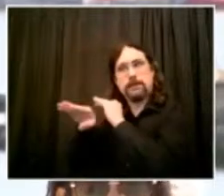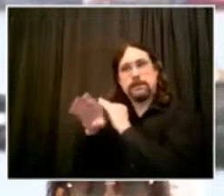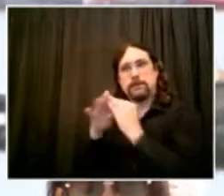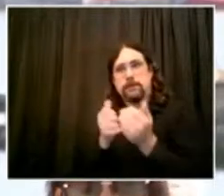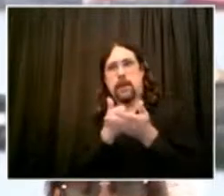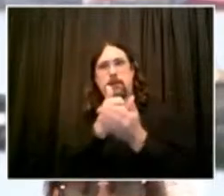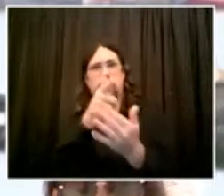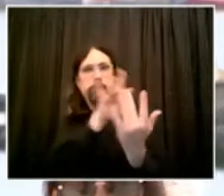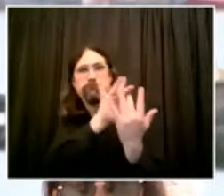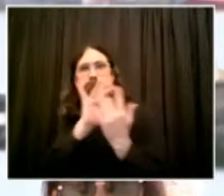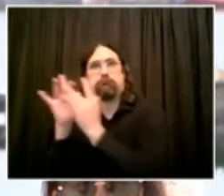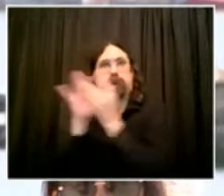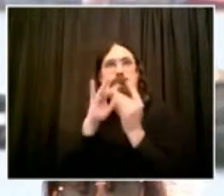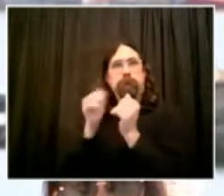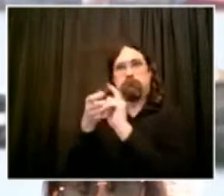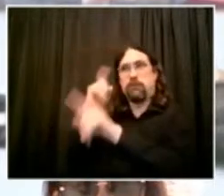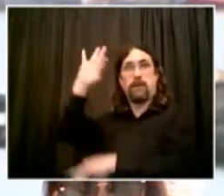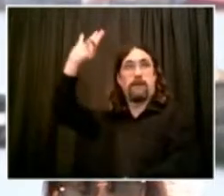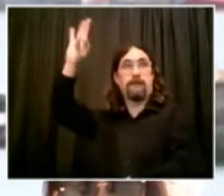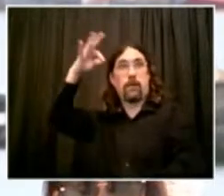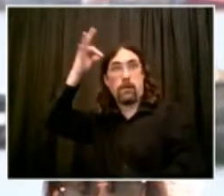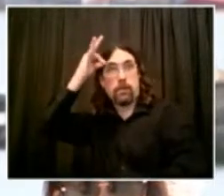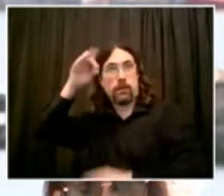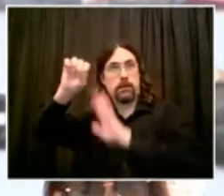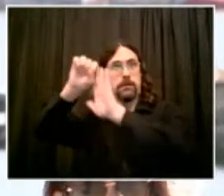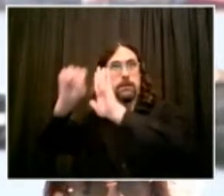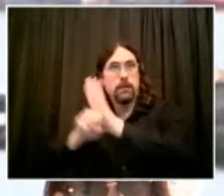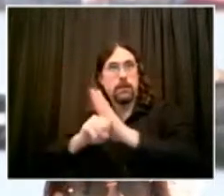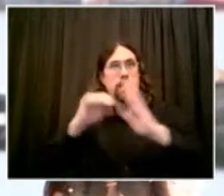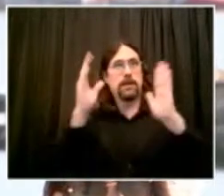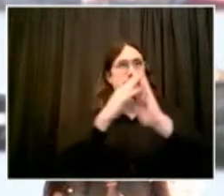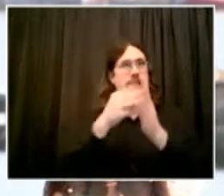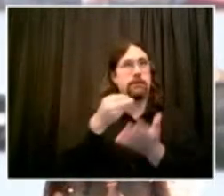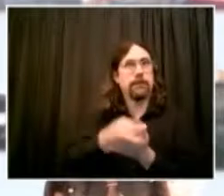resources. Again, I'll say our hotline is